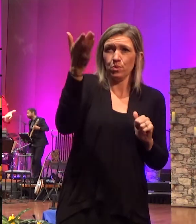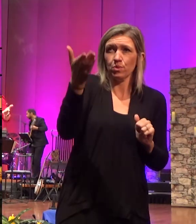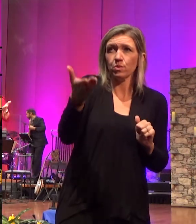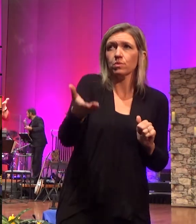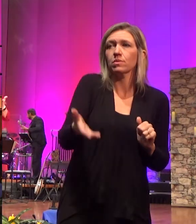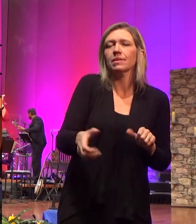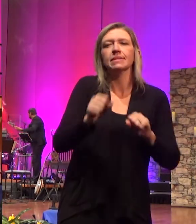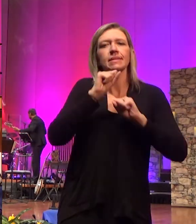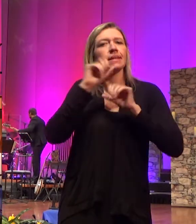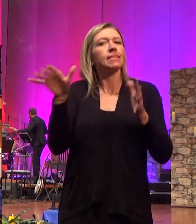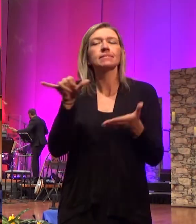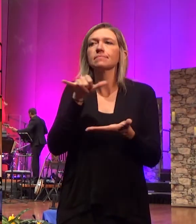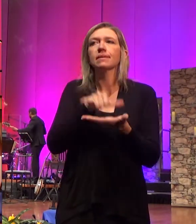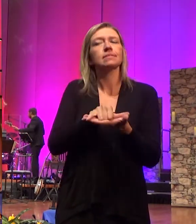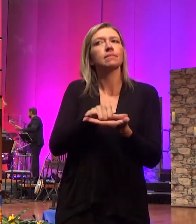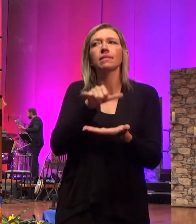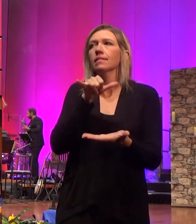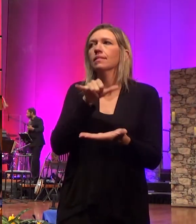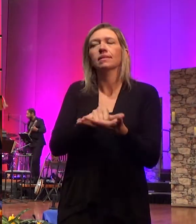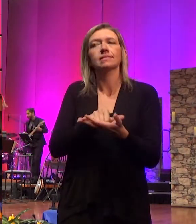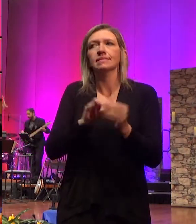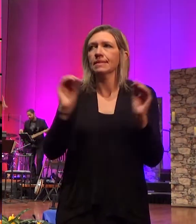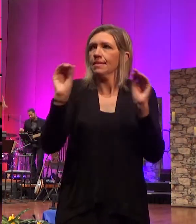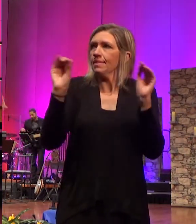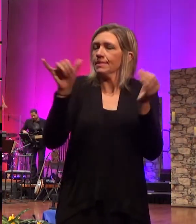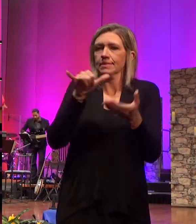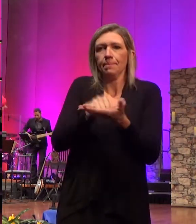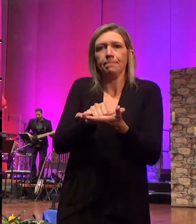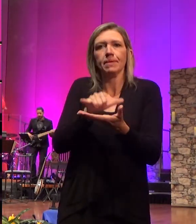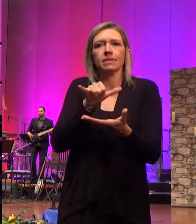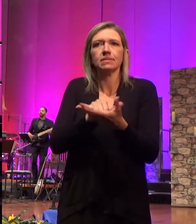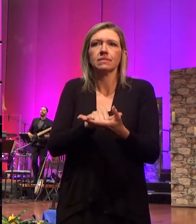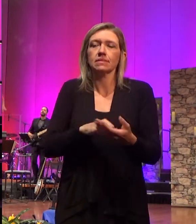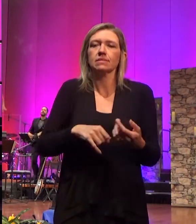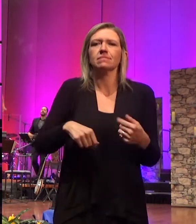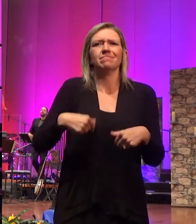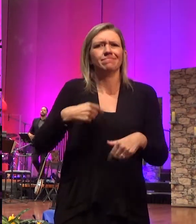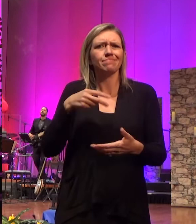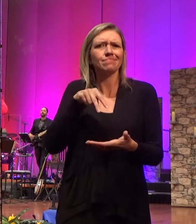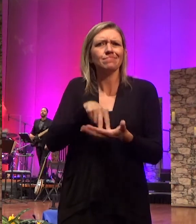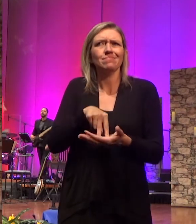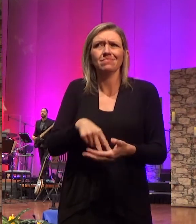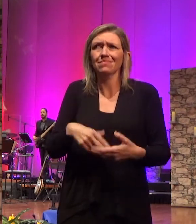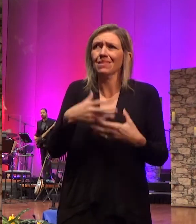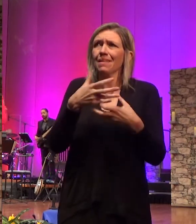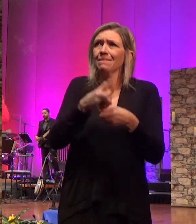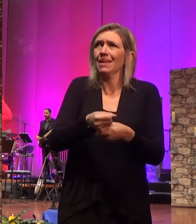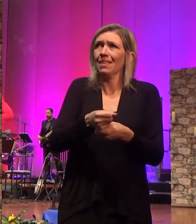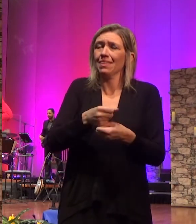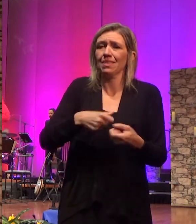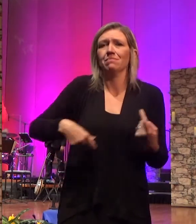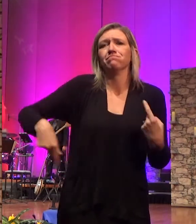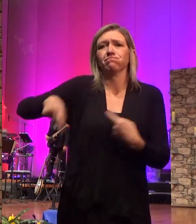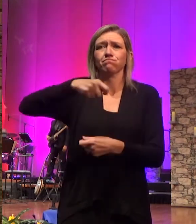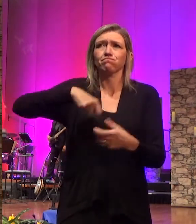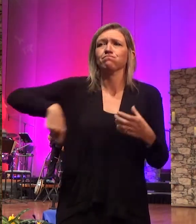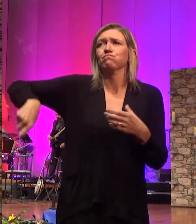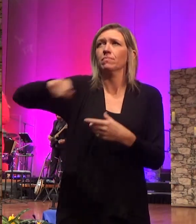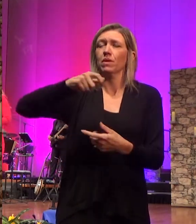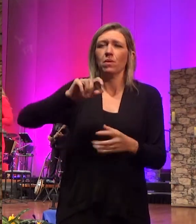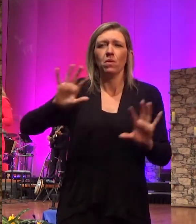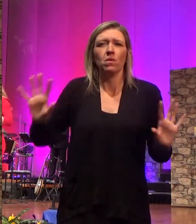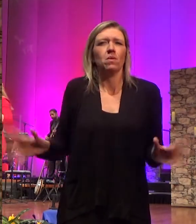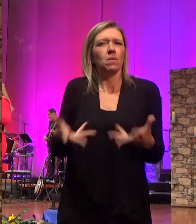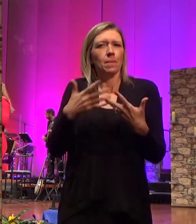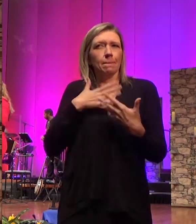Nothing's impossible, nothing's impossible. Stir my faith, stir my